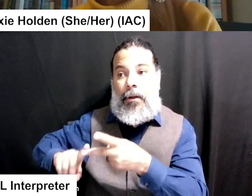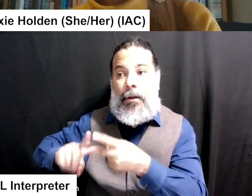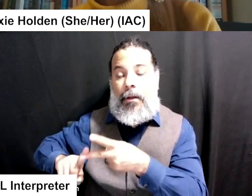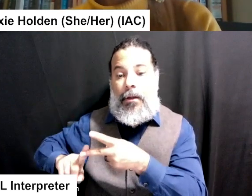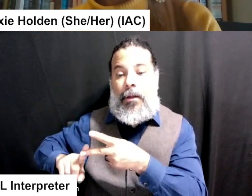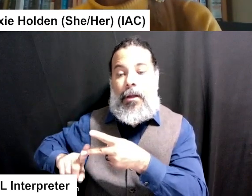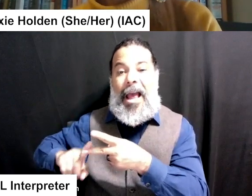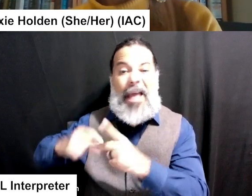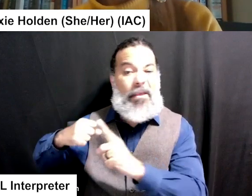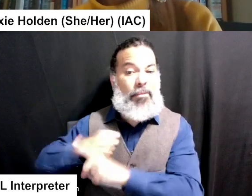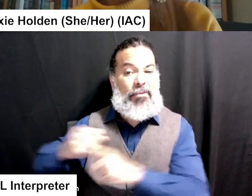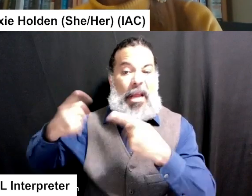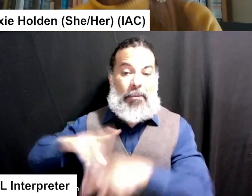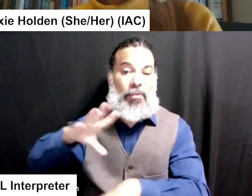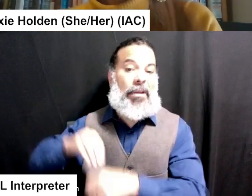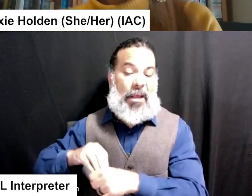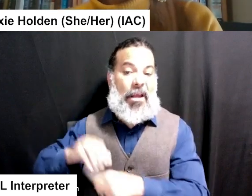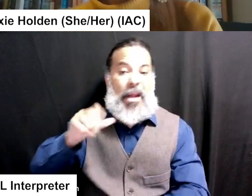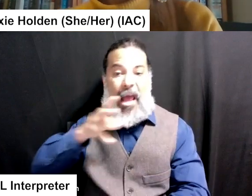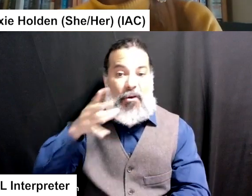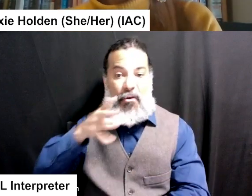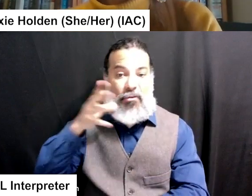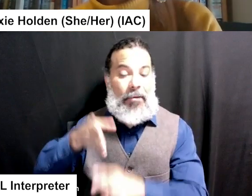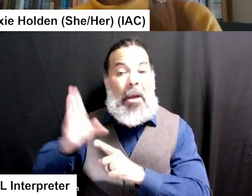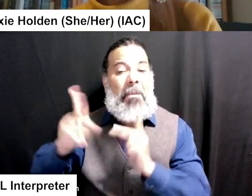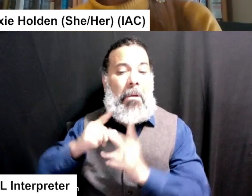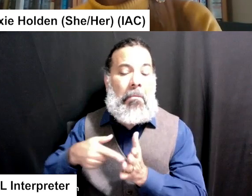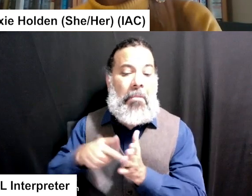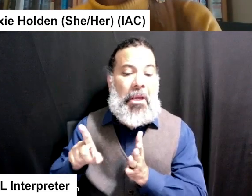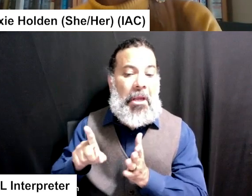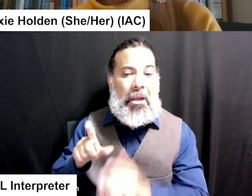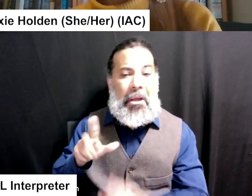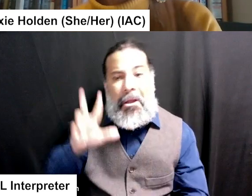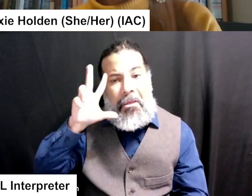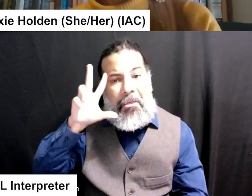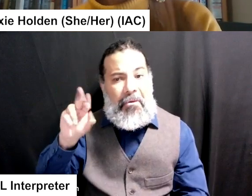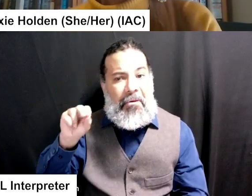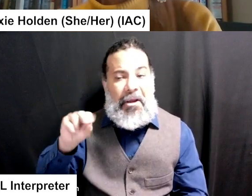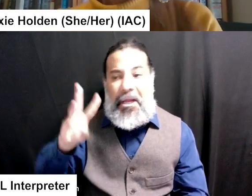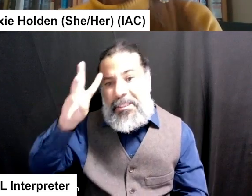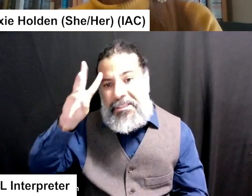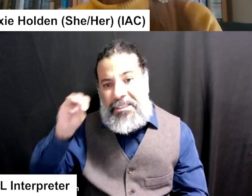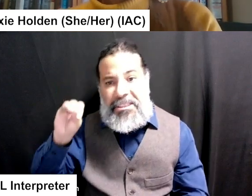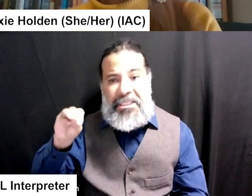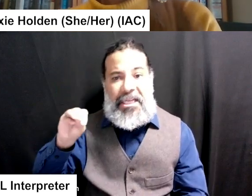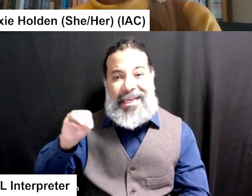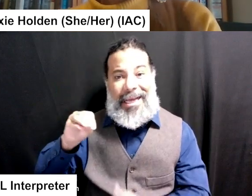in agriculture. So folks are getting paid like 30 cents, 60 cents a day,